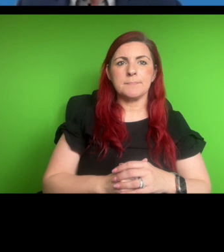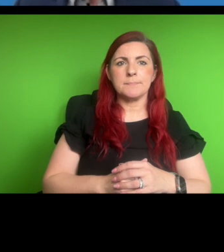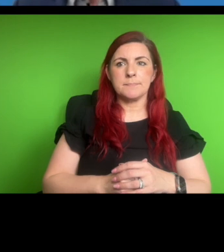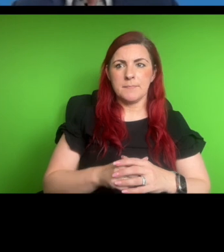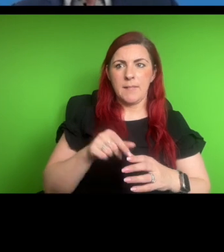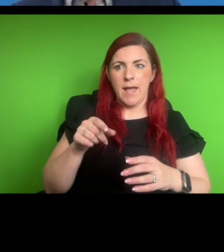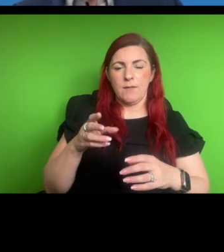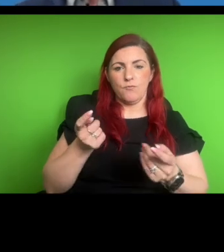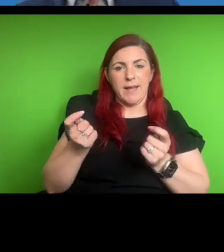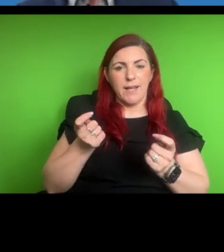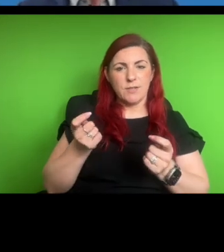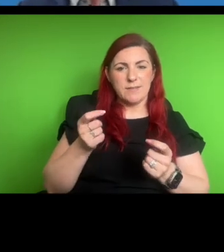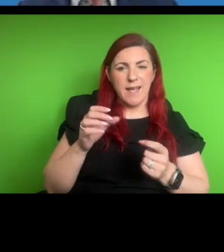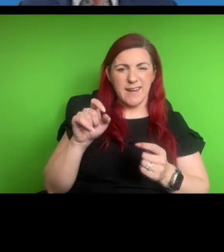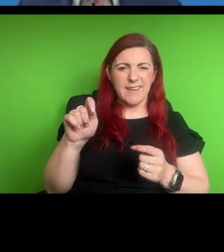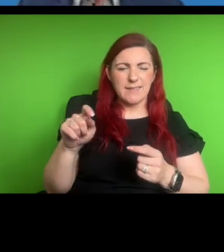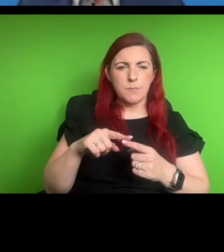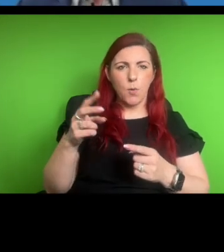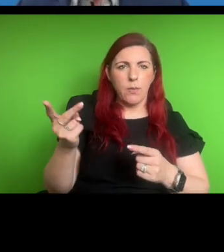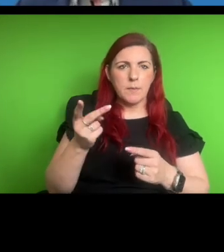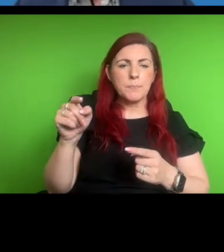simplifies compliance for everyone.